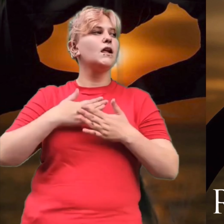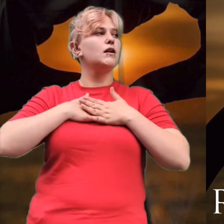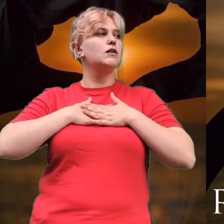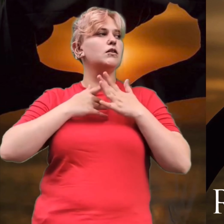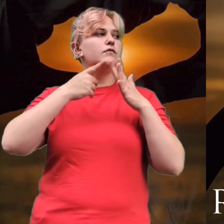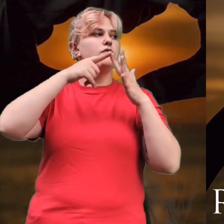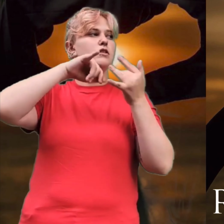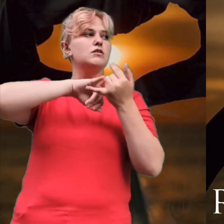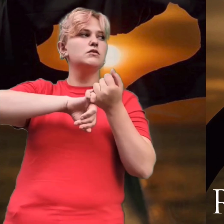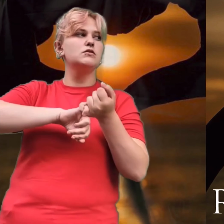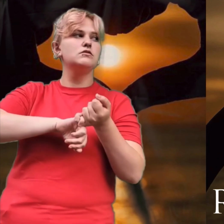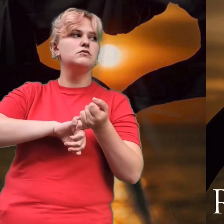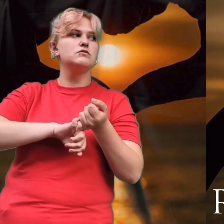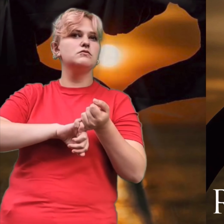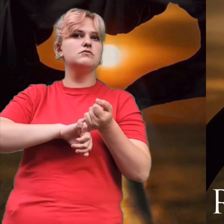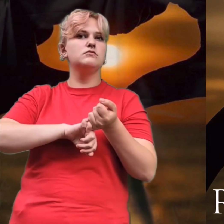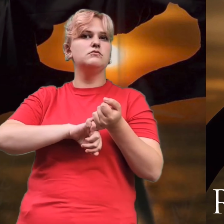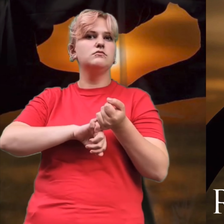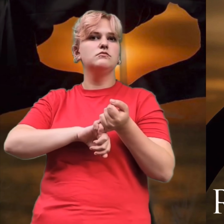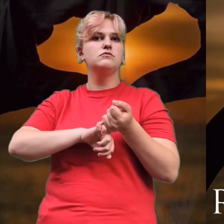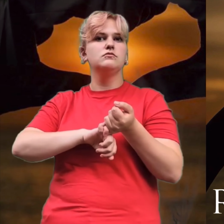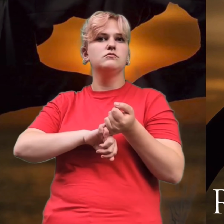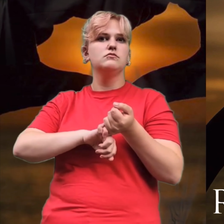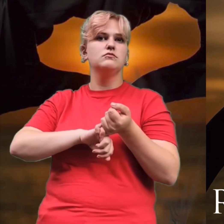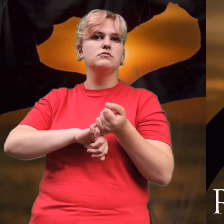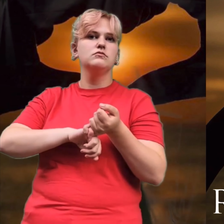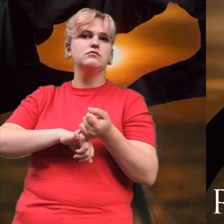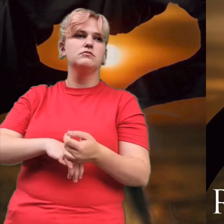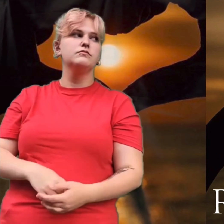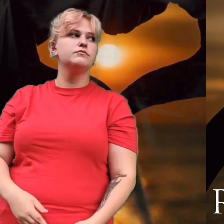Love is,